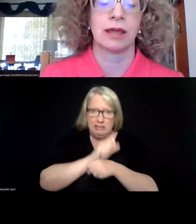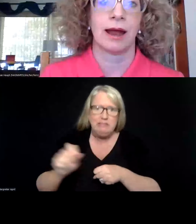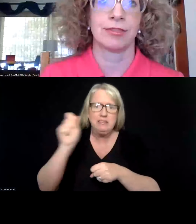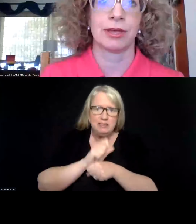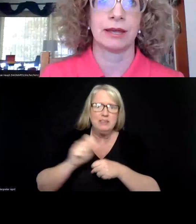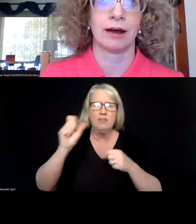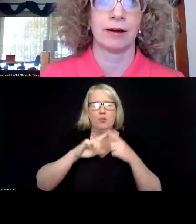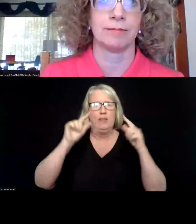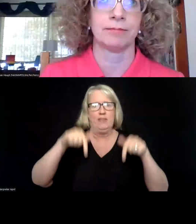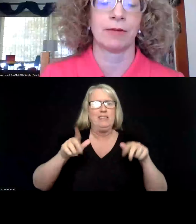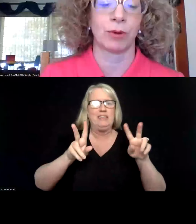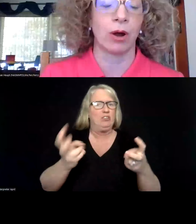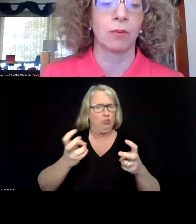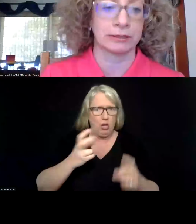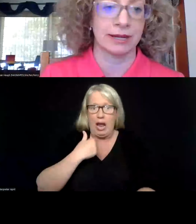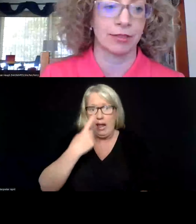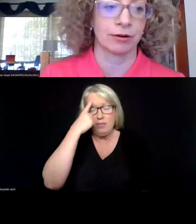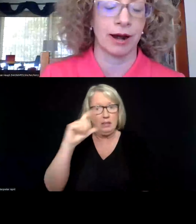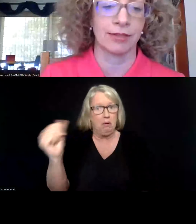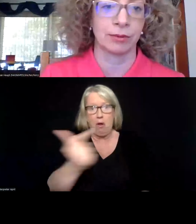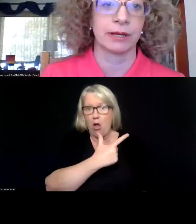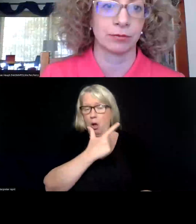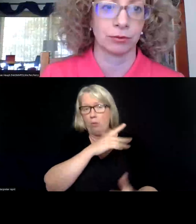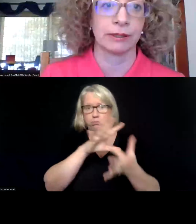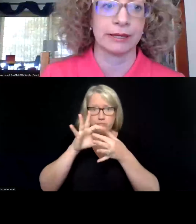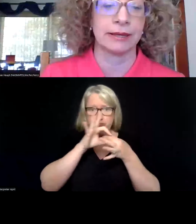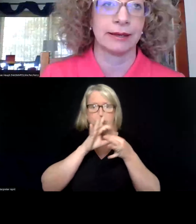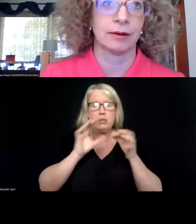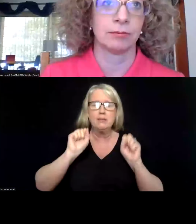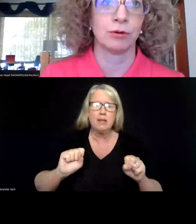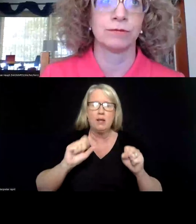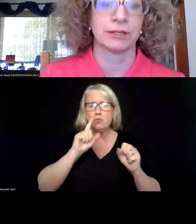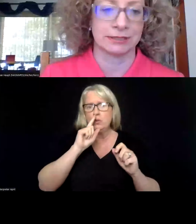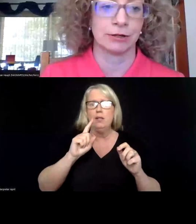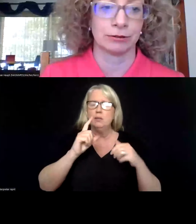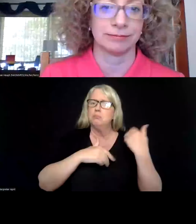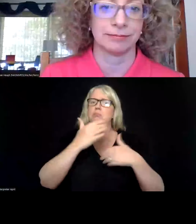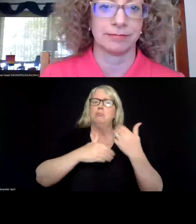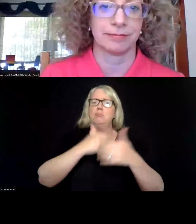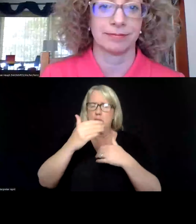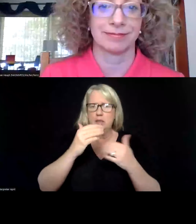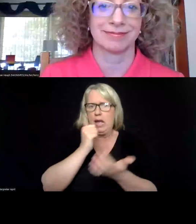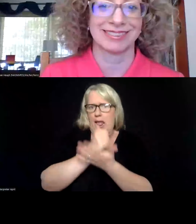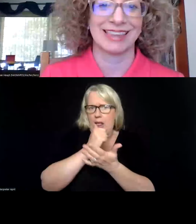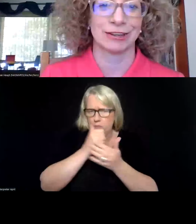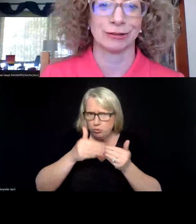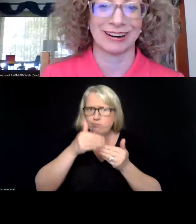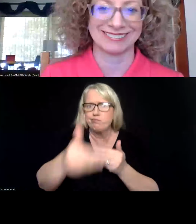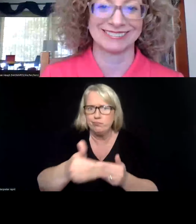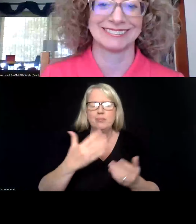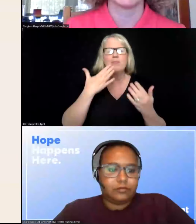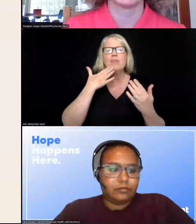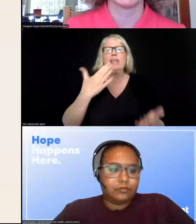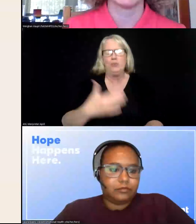is, I think if we all work together, I think we can really move this needle. Thank you,